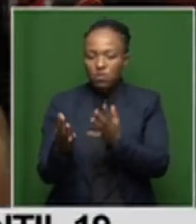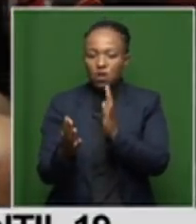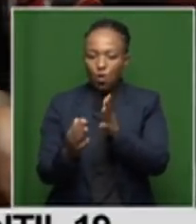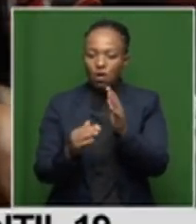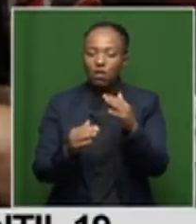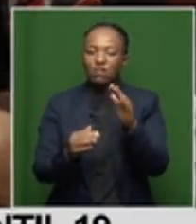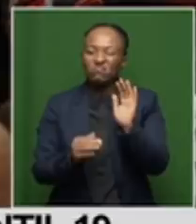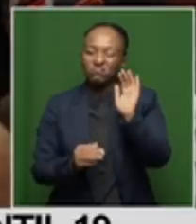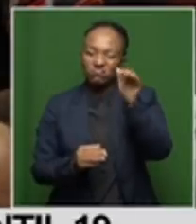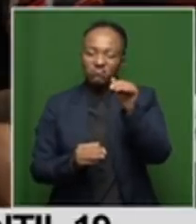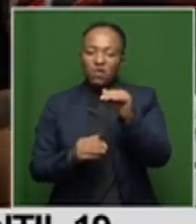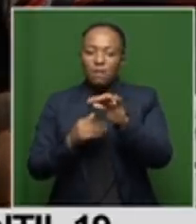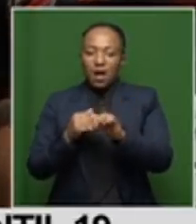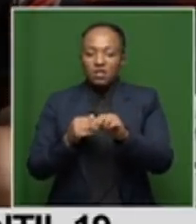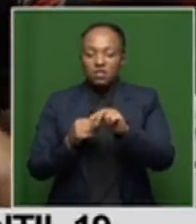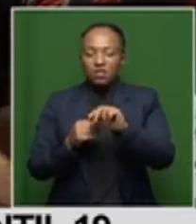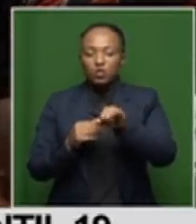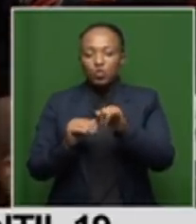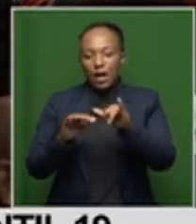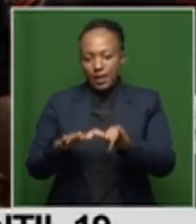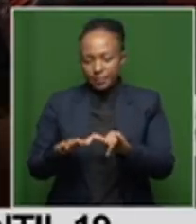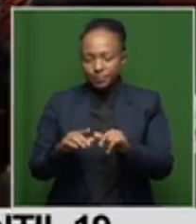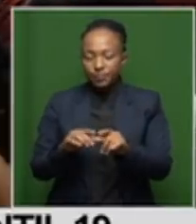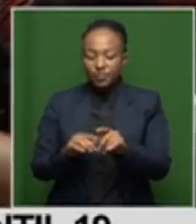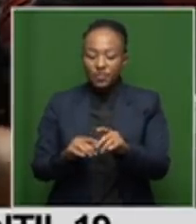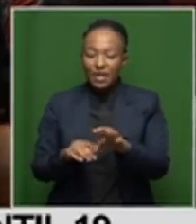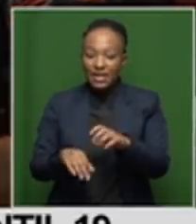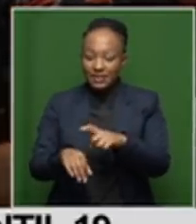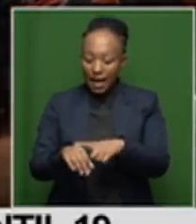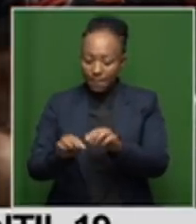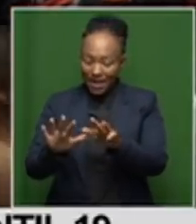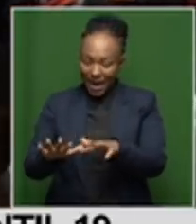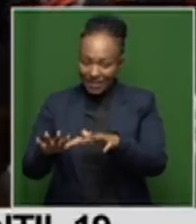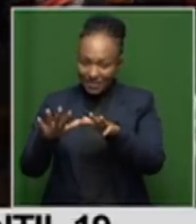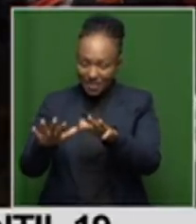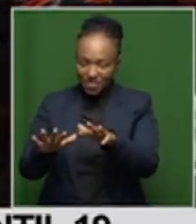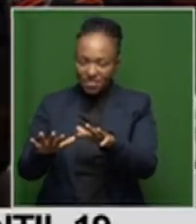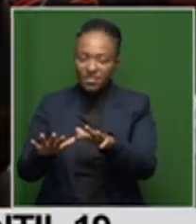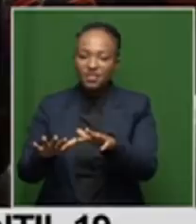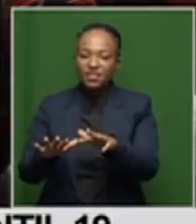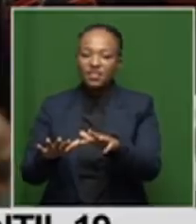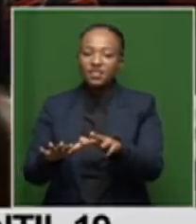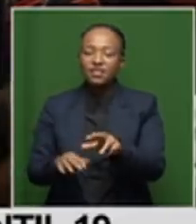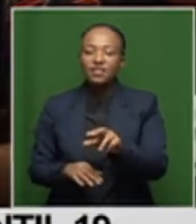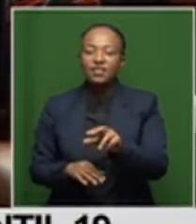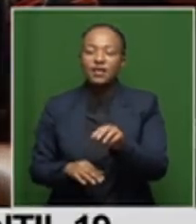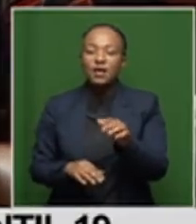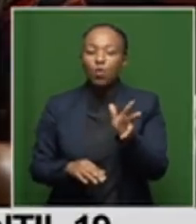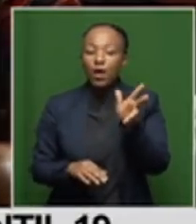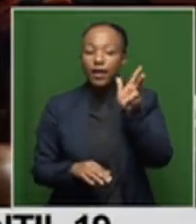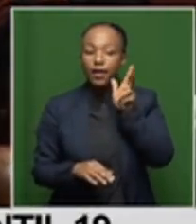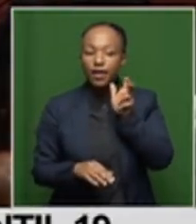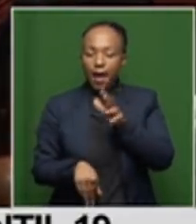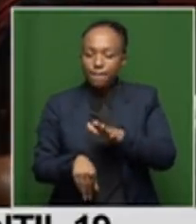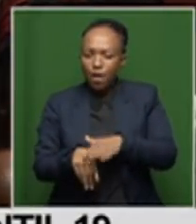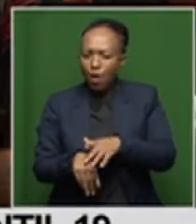So I think when they argue the case on the 19th, we will hear more why they are saying this